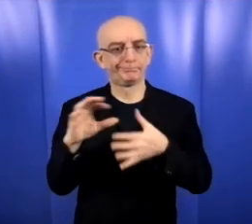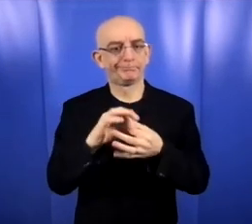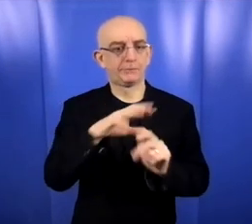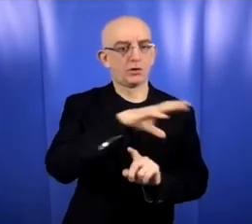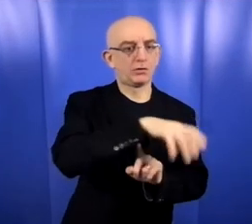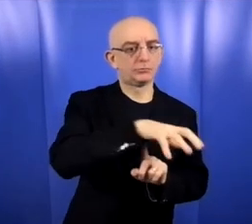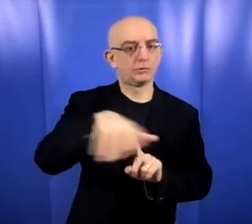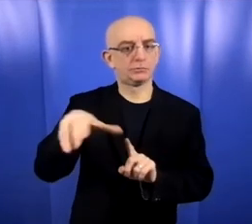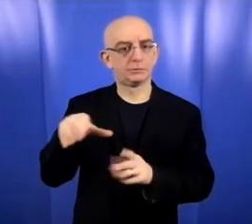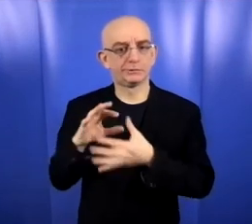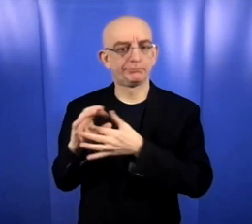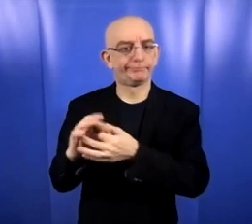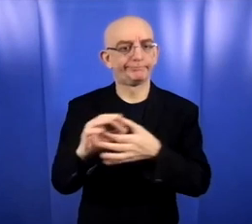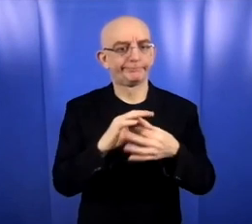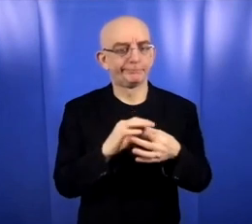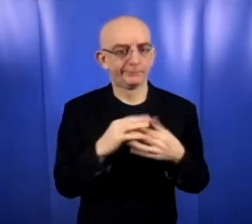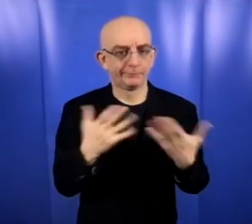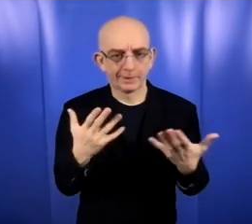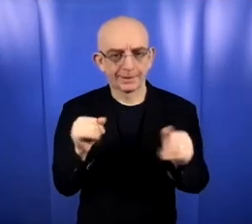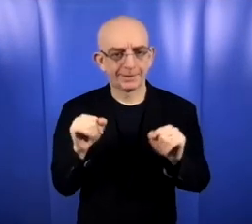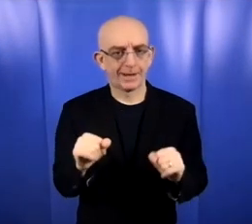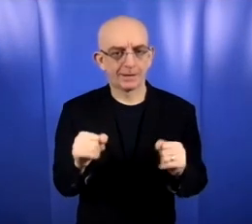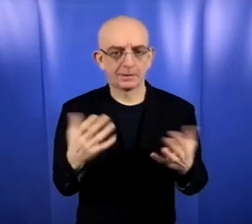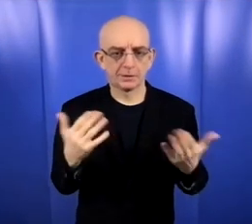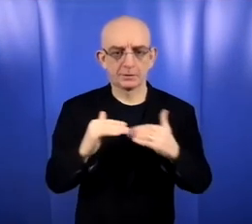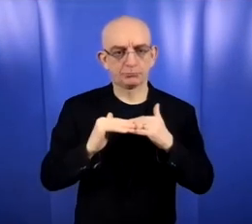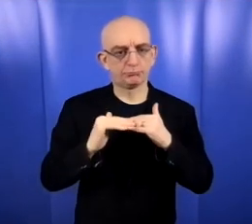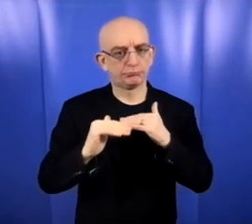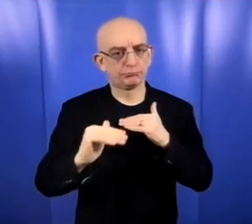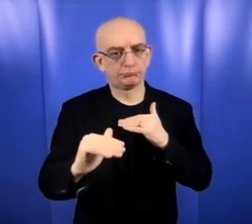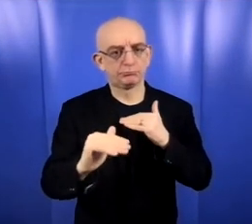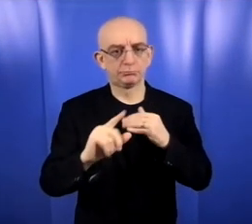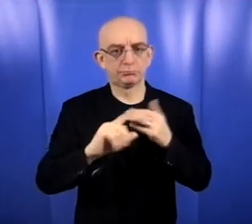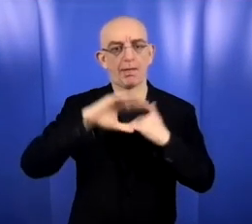growing foodstuffs. This means that there are